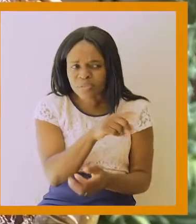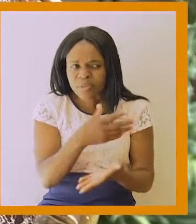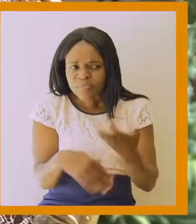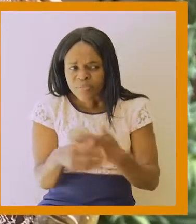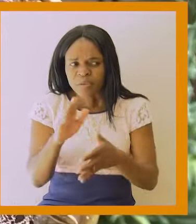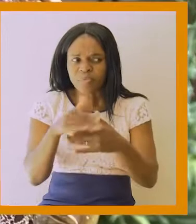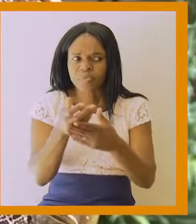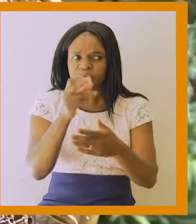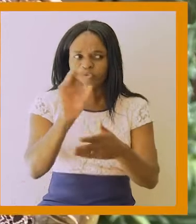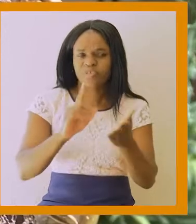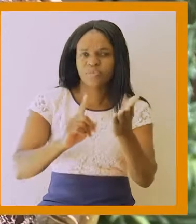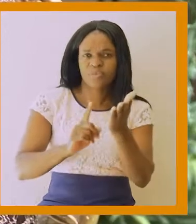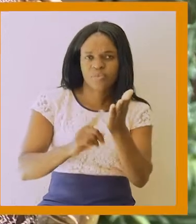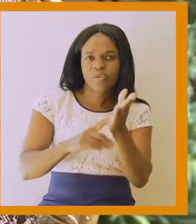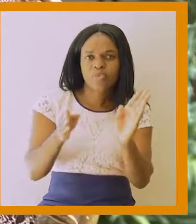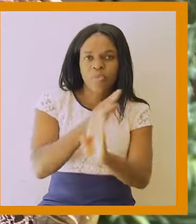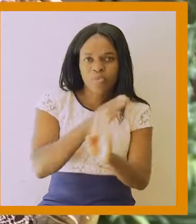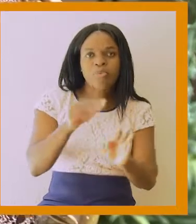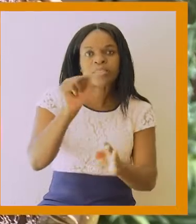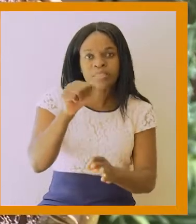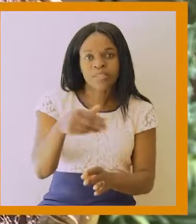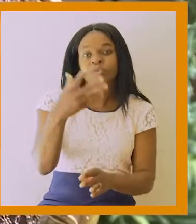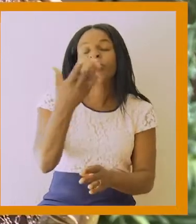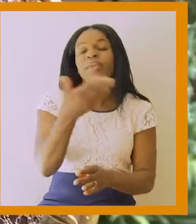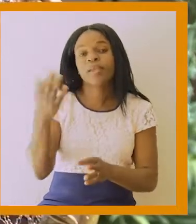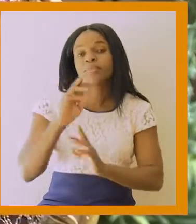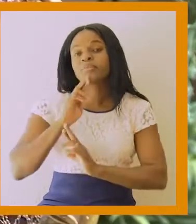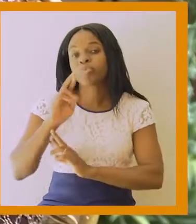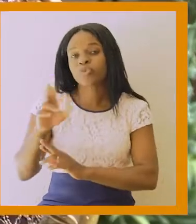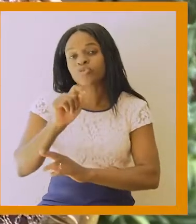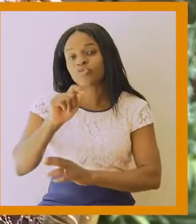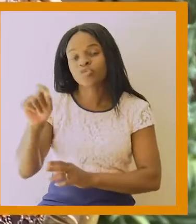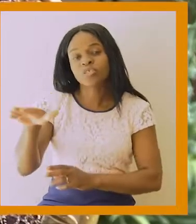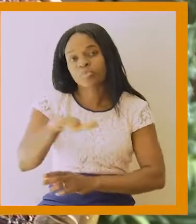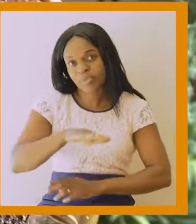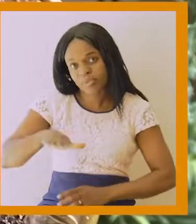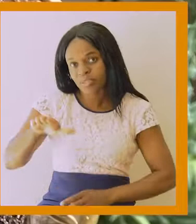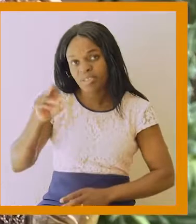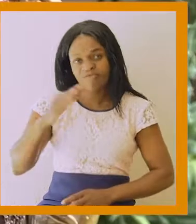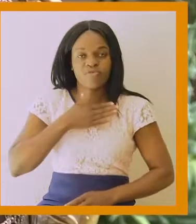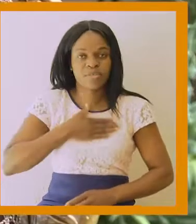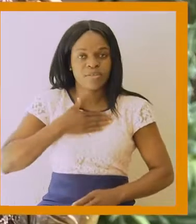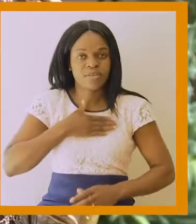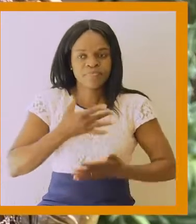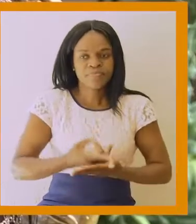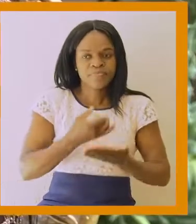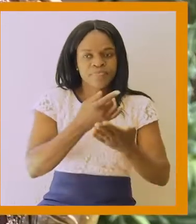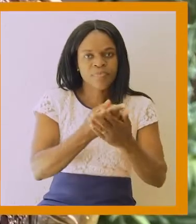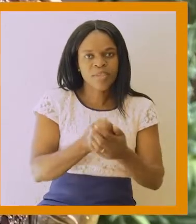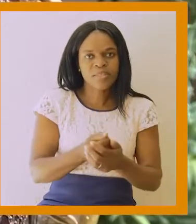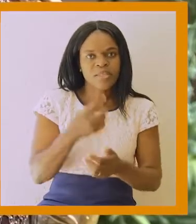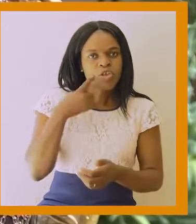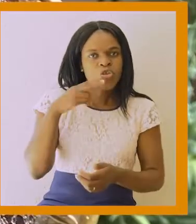and abuse. Definitely we can see that there are places that we can go to get the assistance that we need. When we are looking